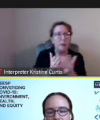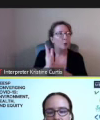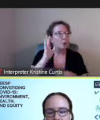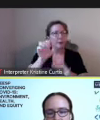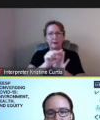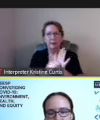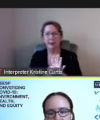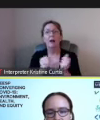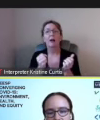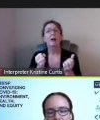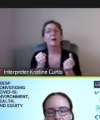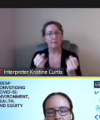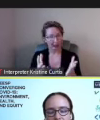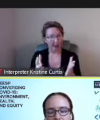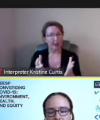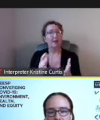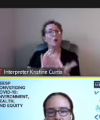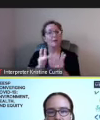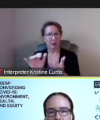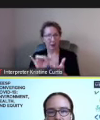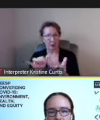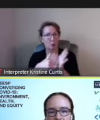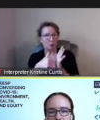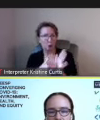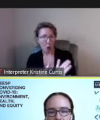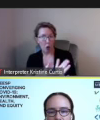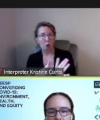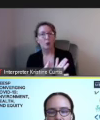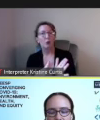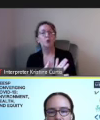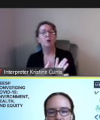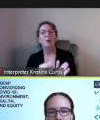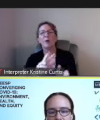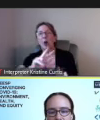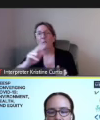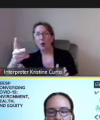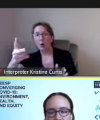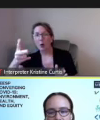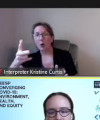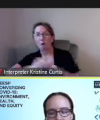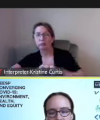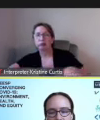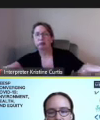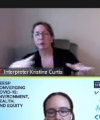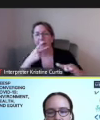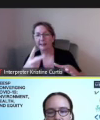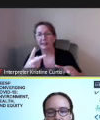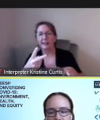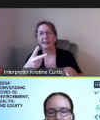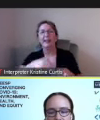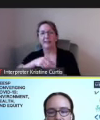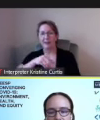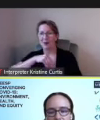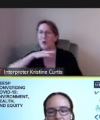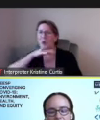the concentrations over time. This one's showing with our third surge that we're seeing in the United States. We're seeing that in wastewater as well, like